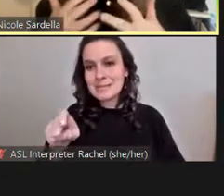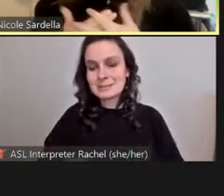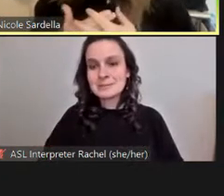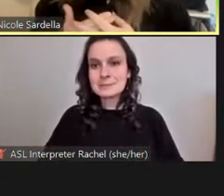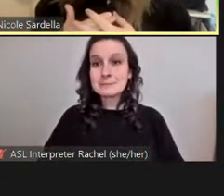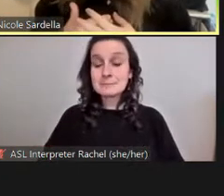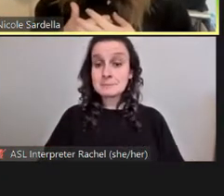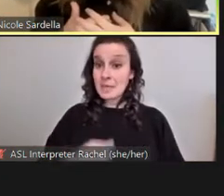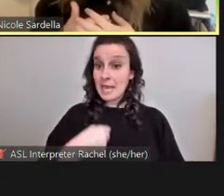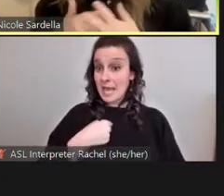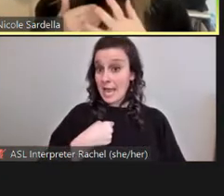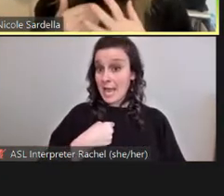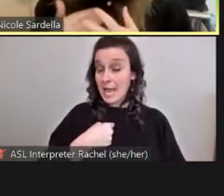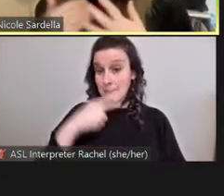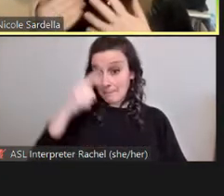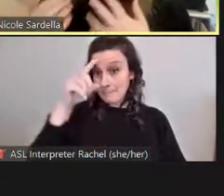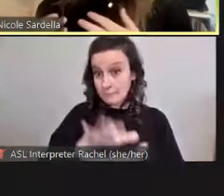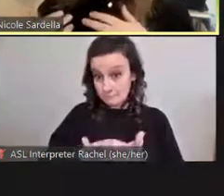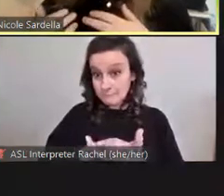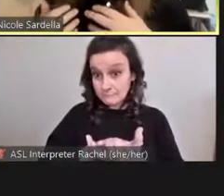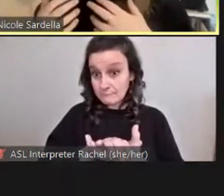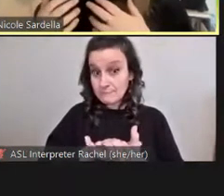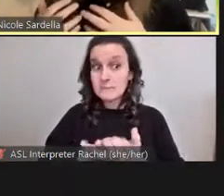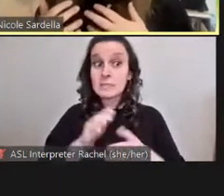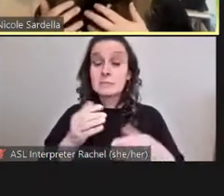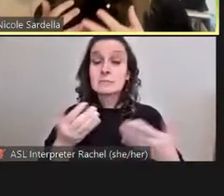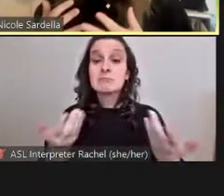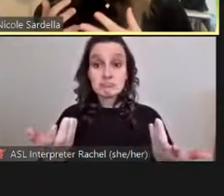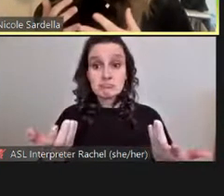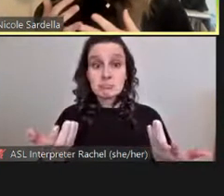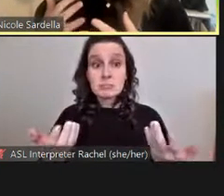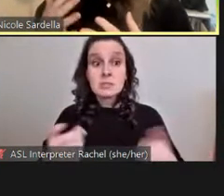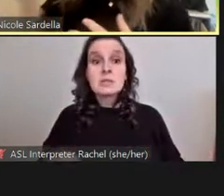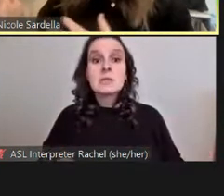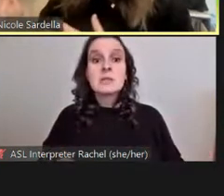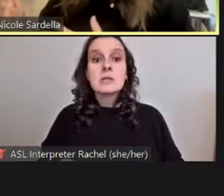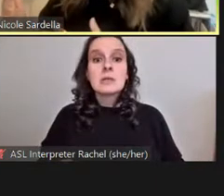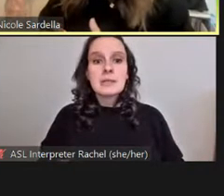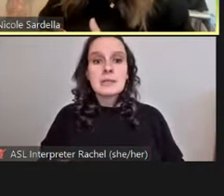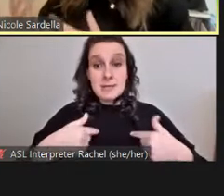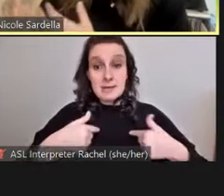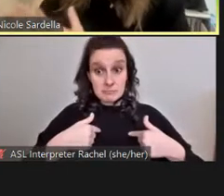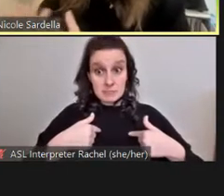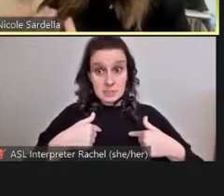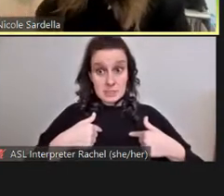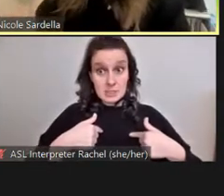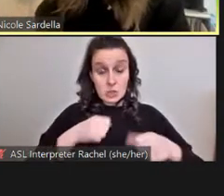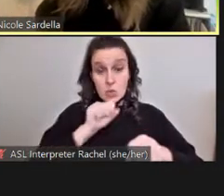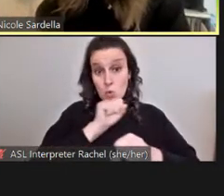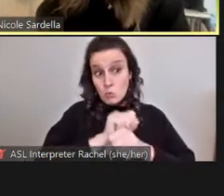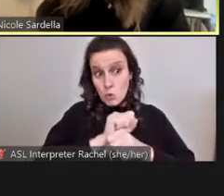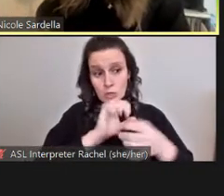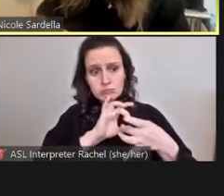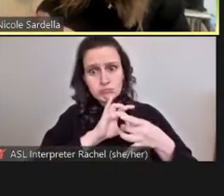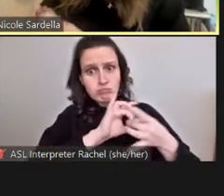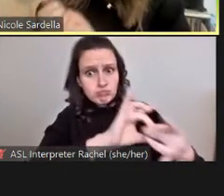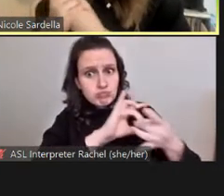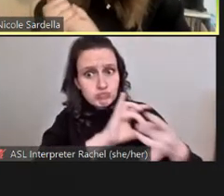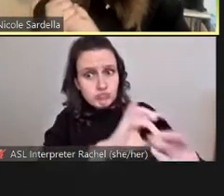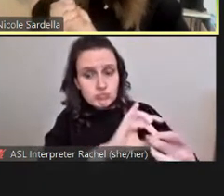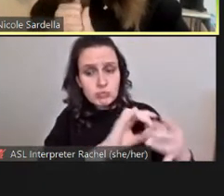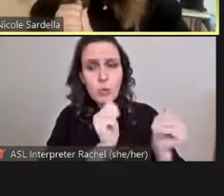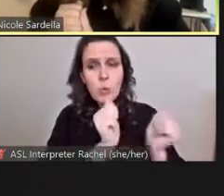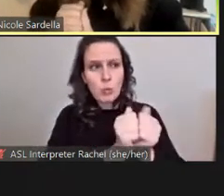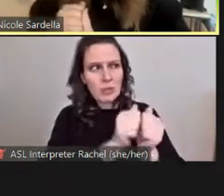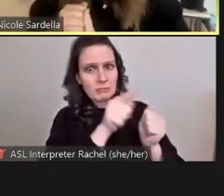I think, is only improved when I'm able to work closely with